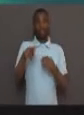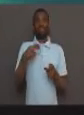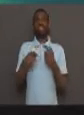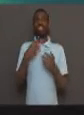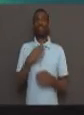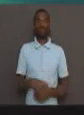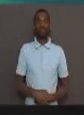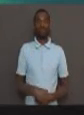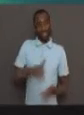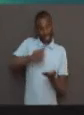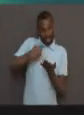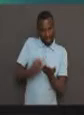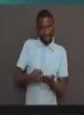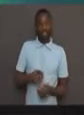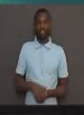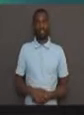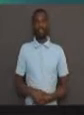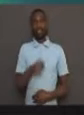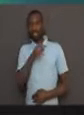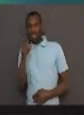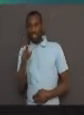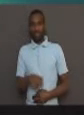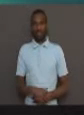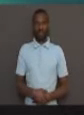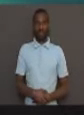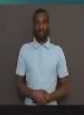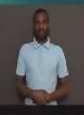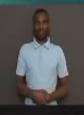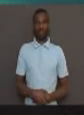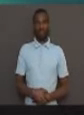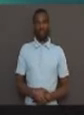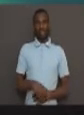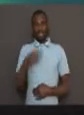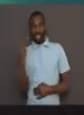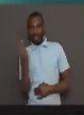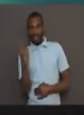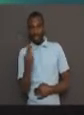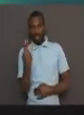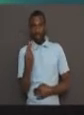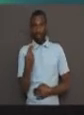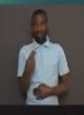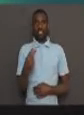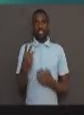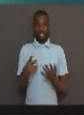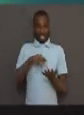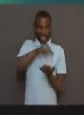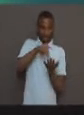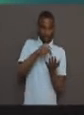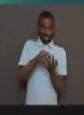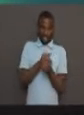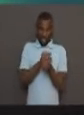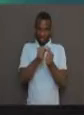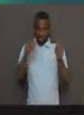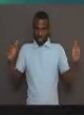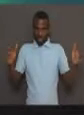precisely. So, in order for us to use nuclear fission to